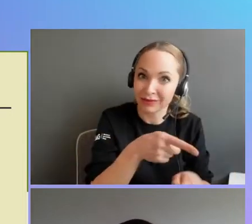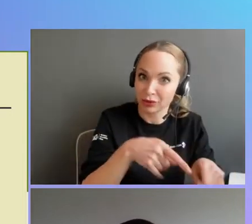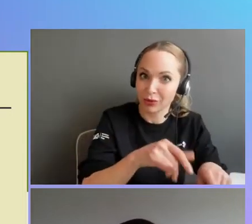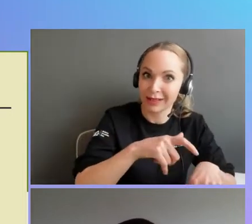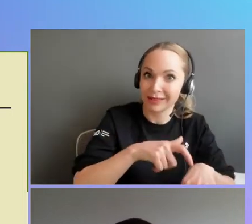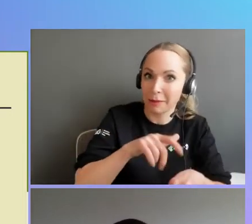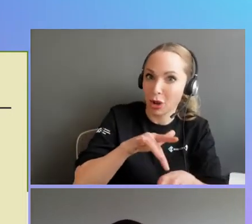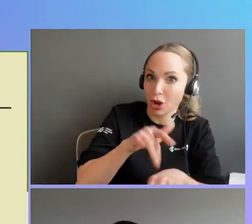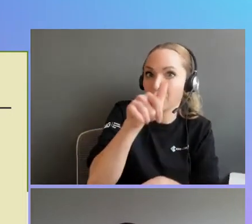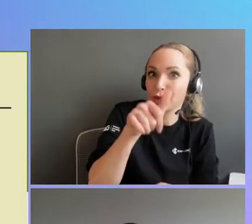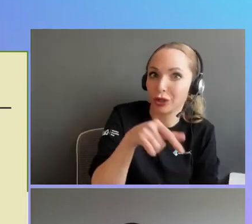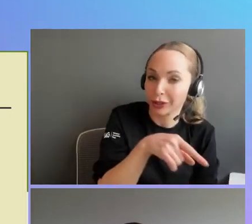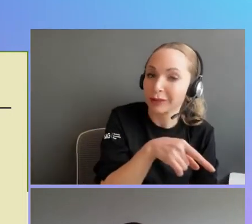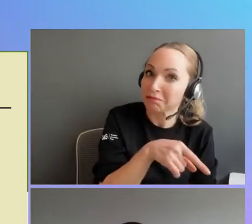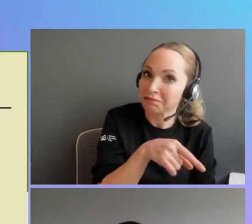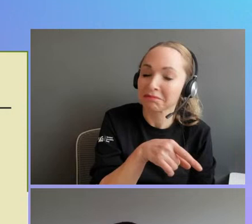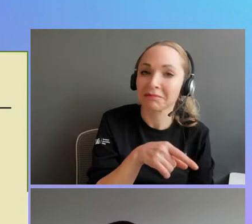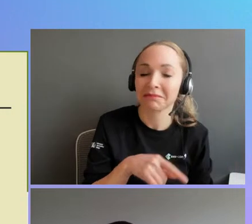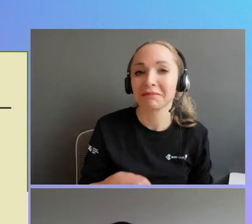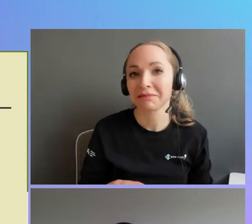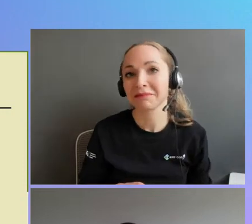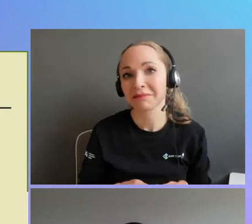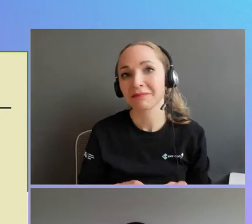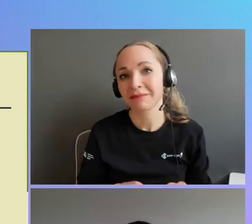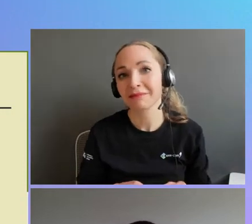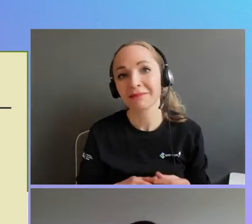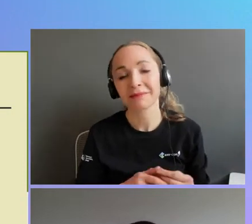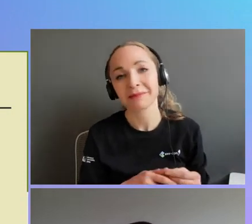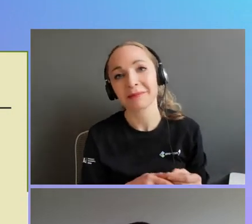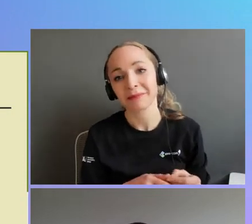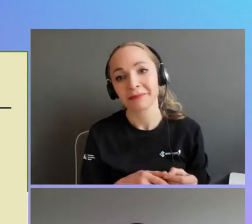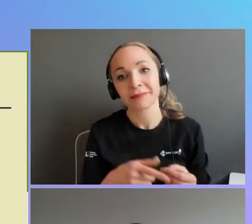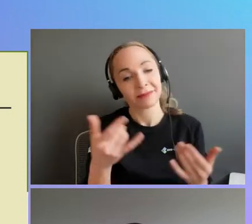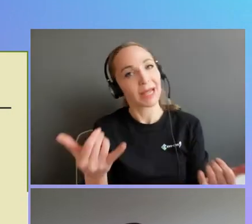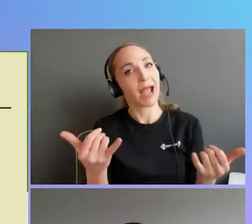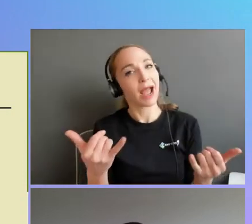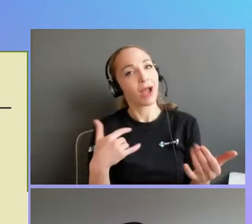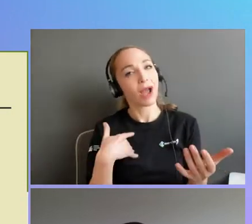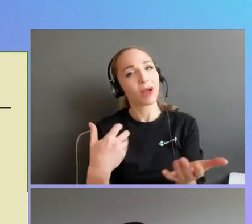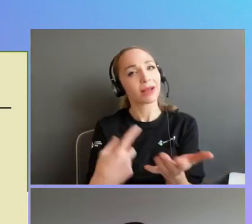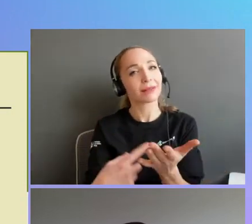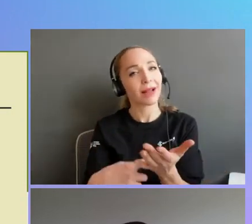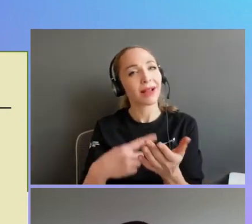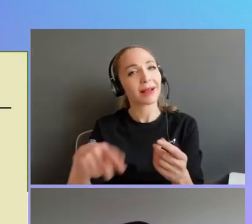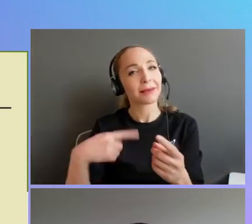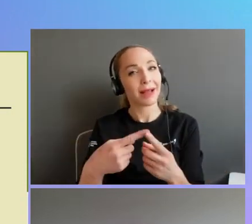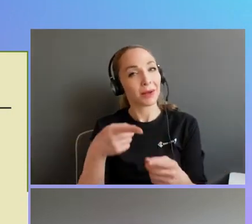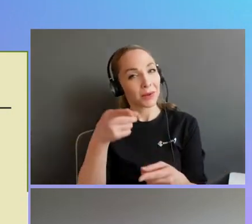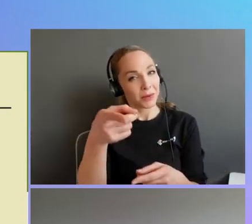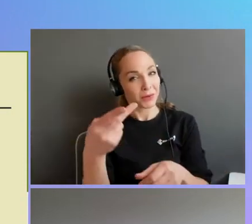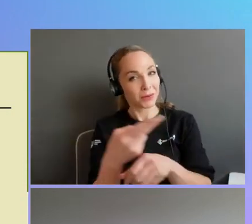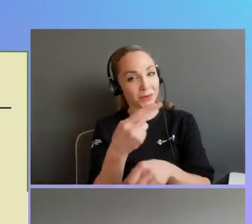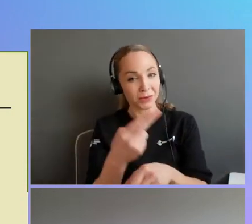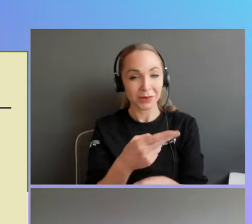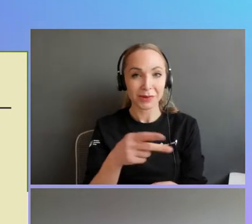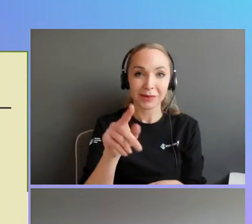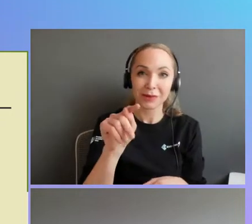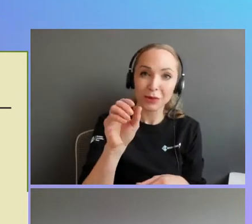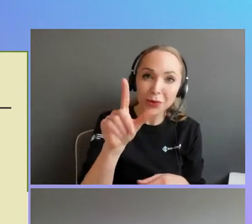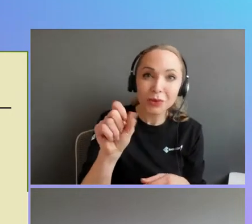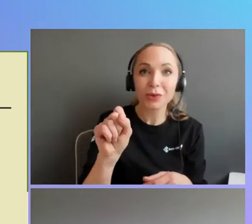experiences of using these tools in practice, it is important